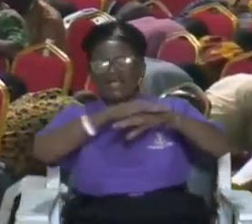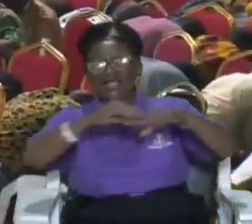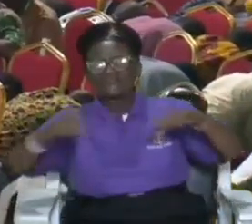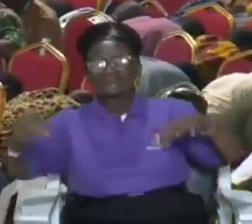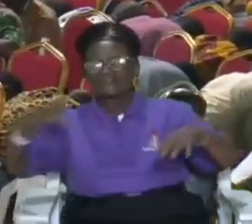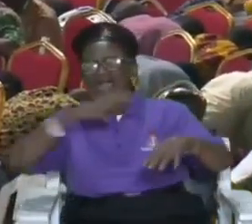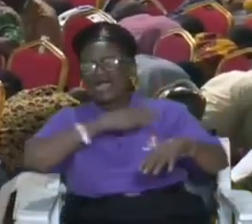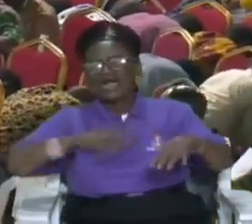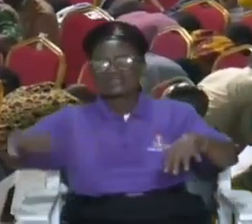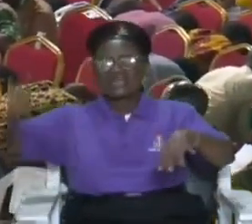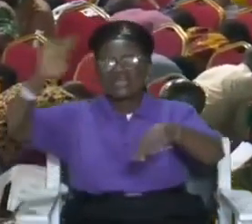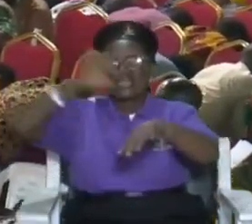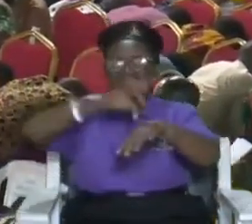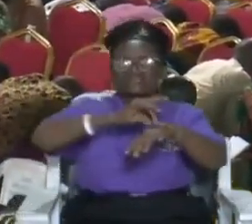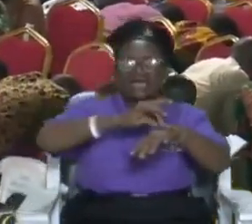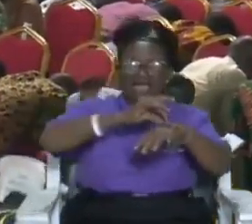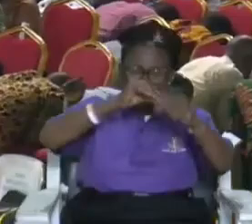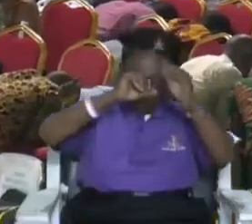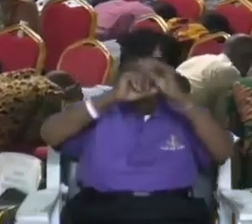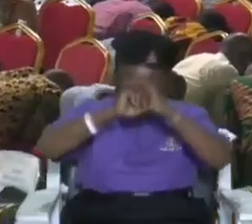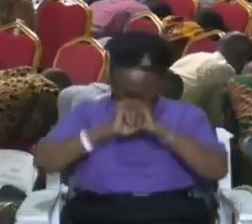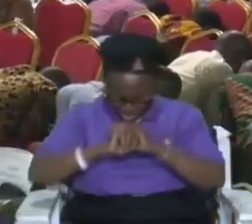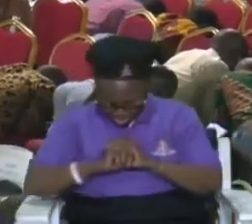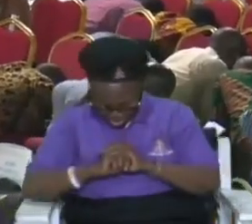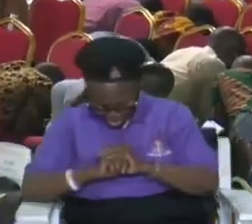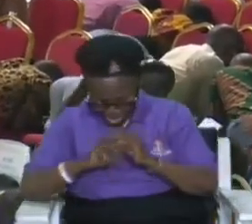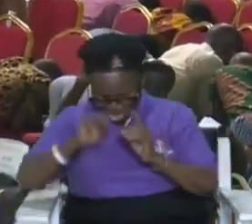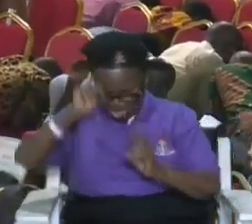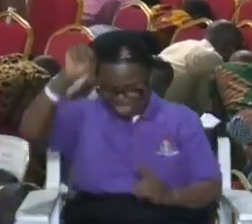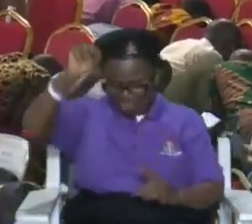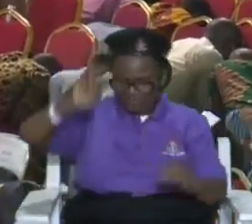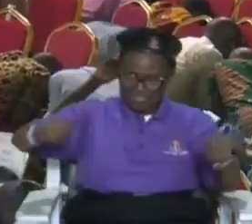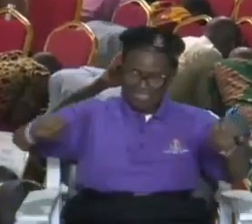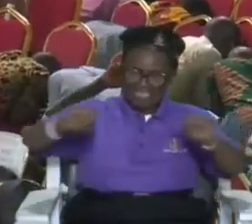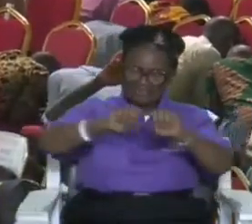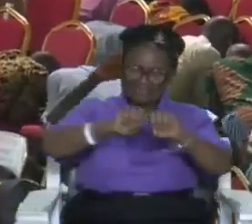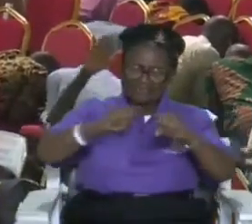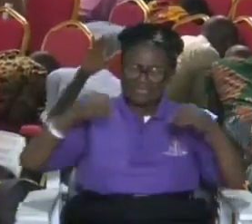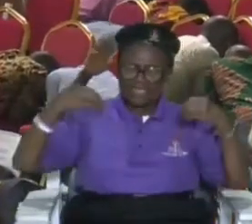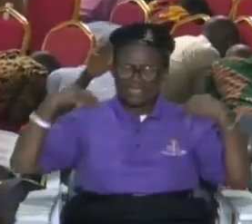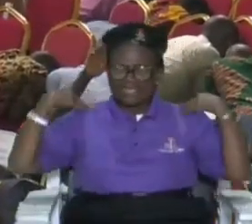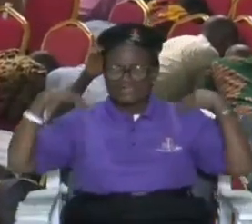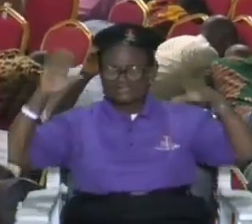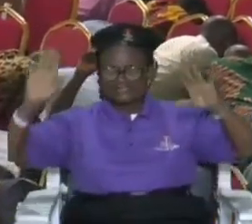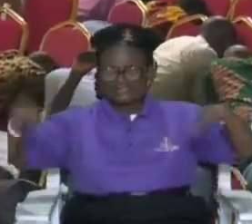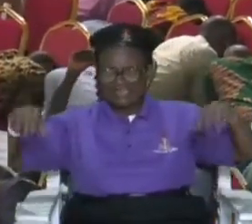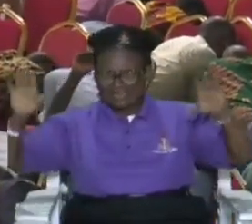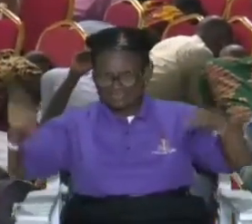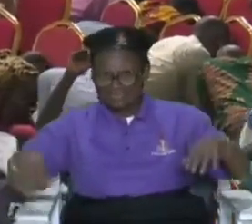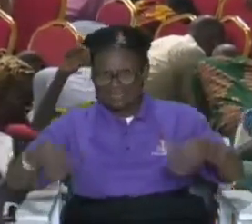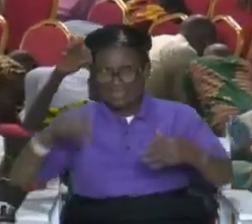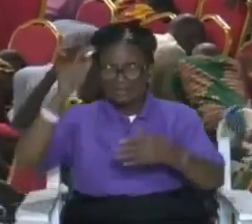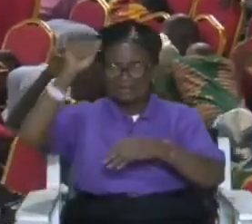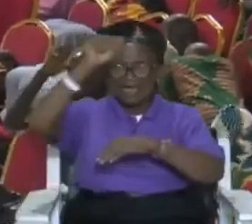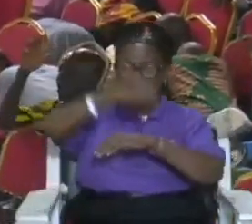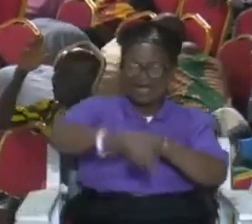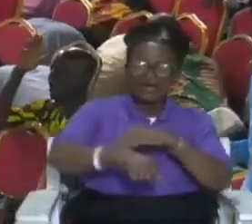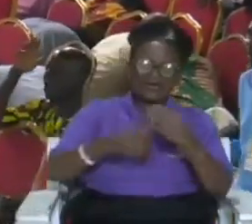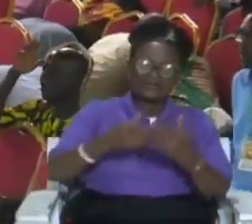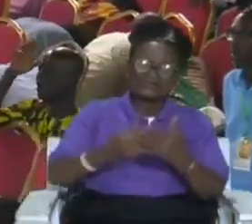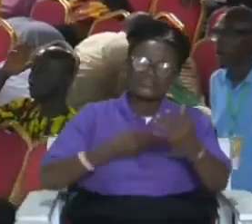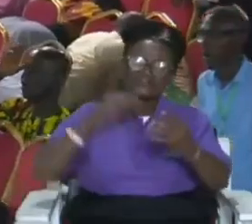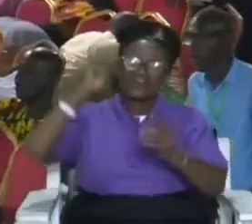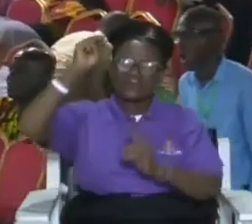serve. Heaven and earth adore him. Angels bow